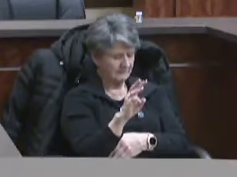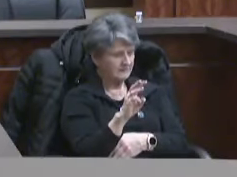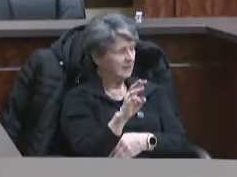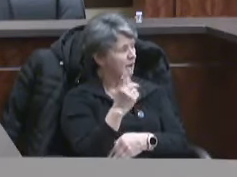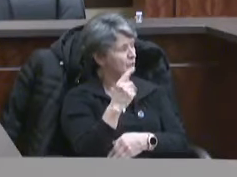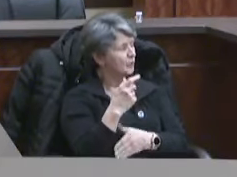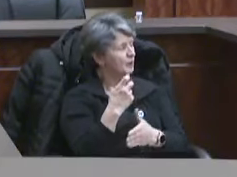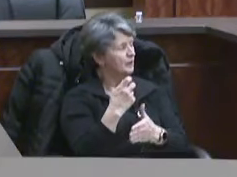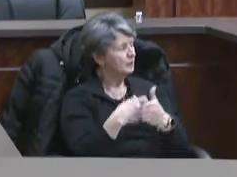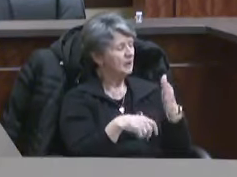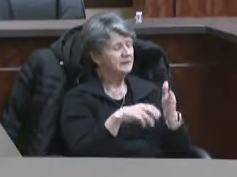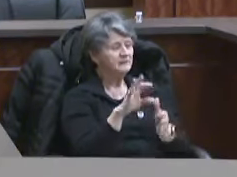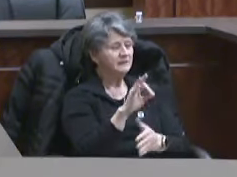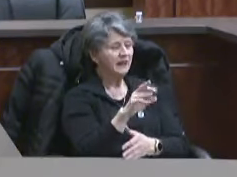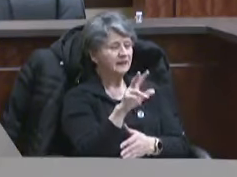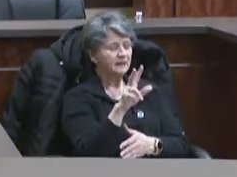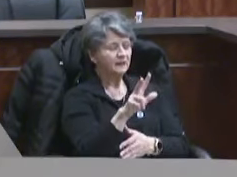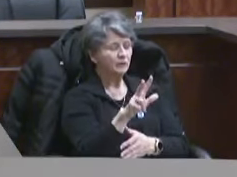of